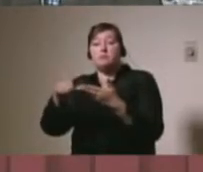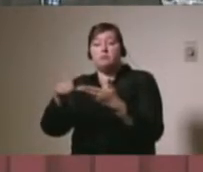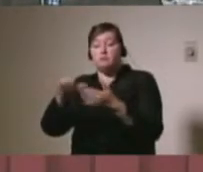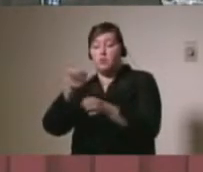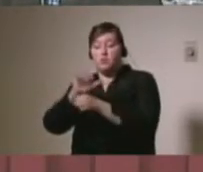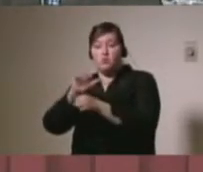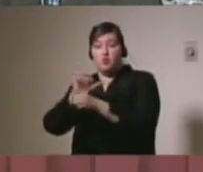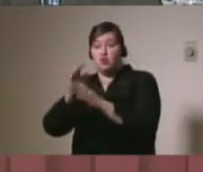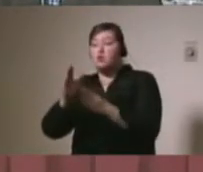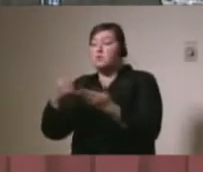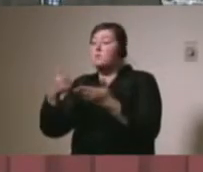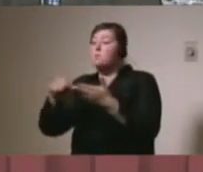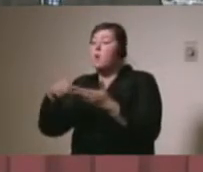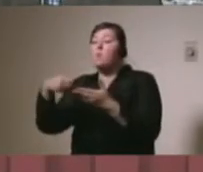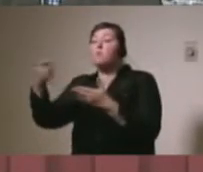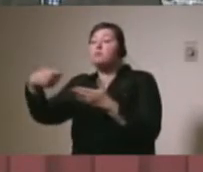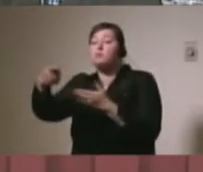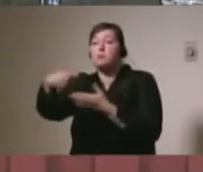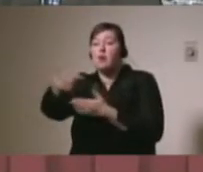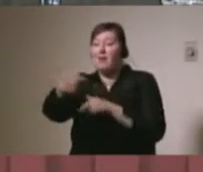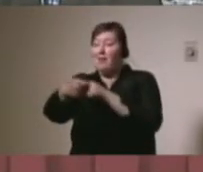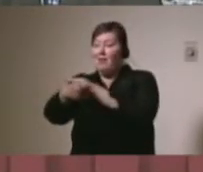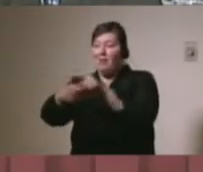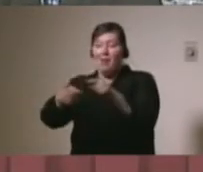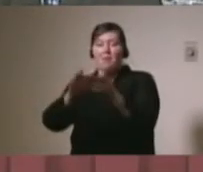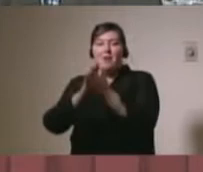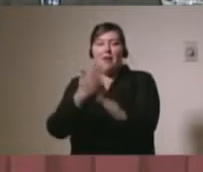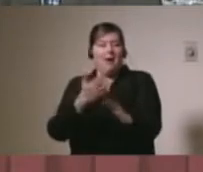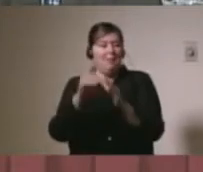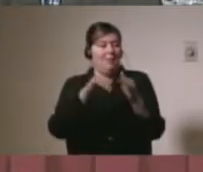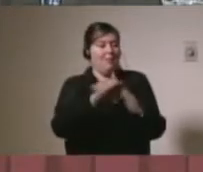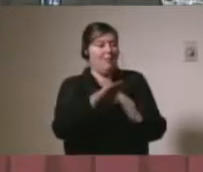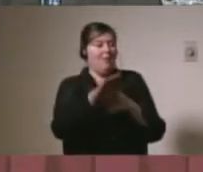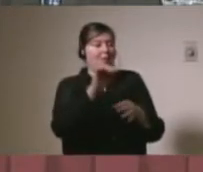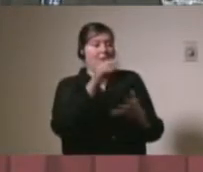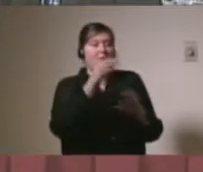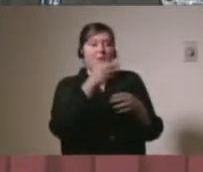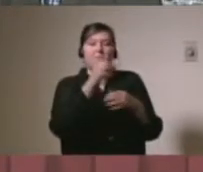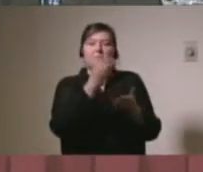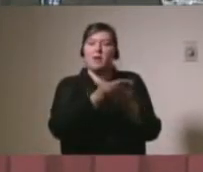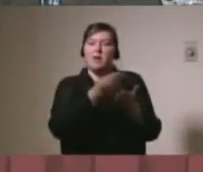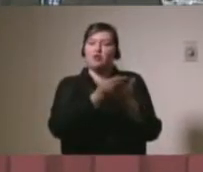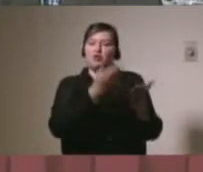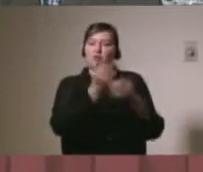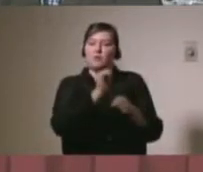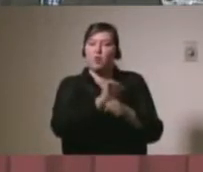became financial services workers through retraining.